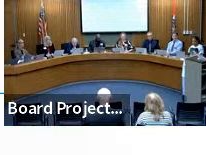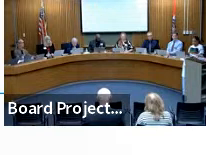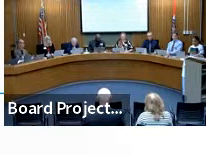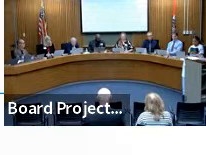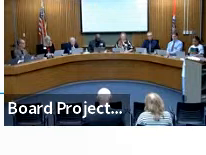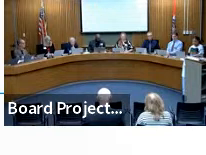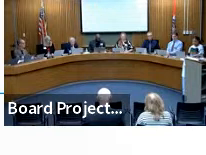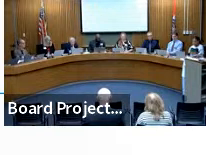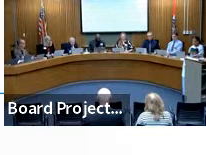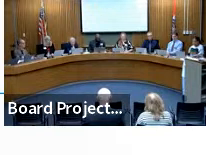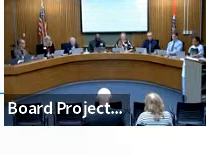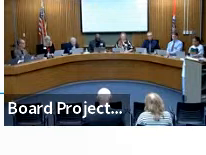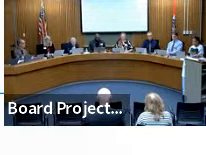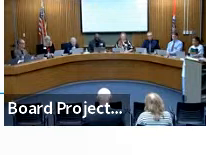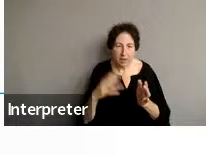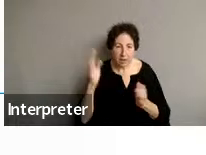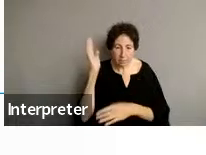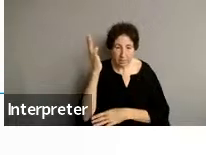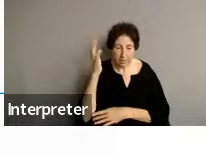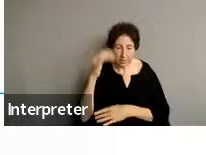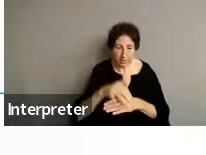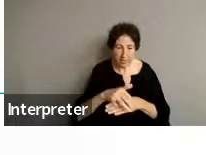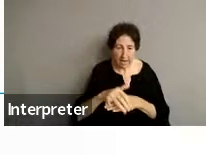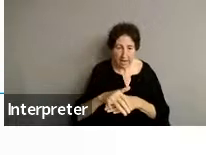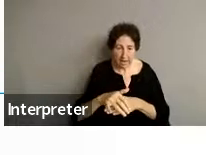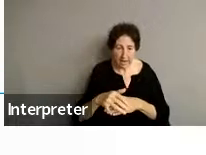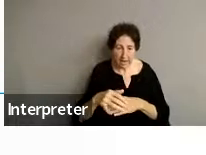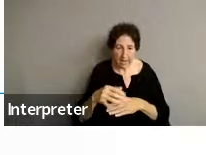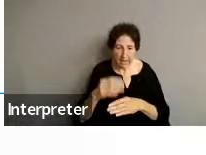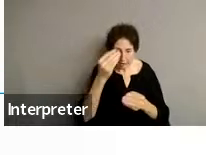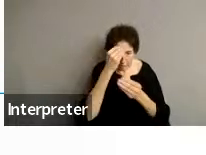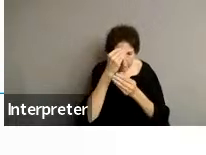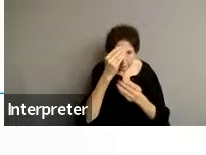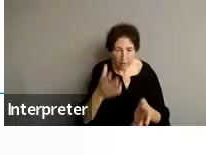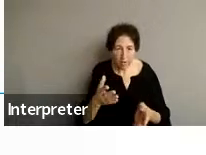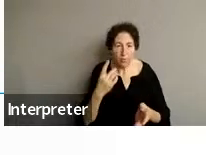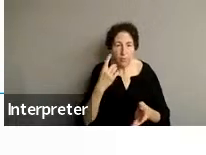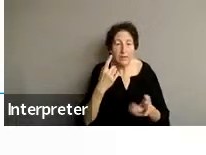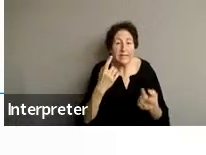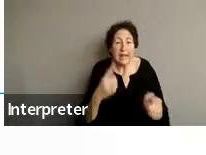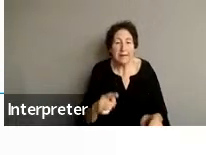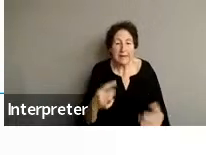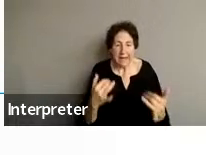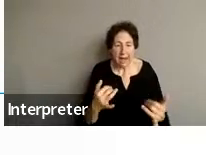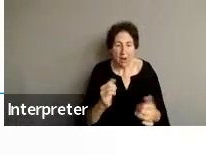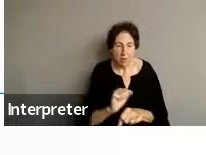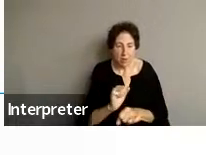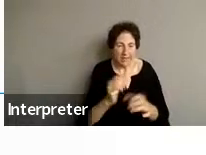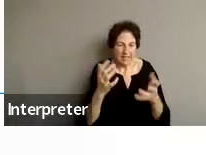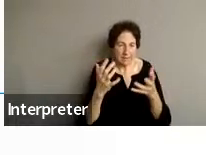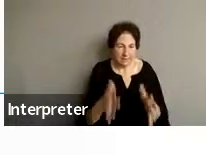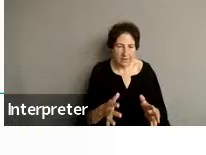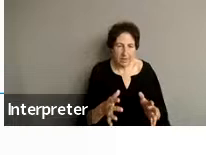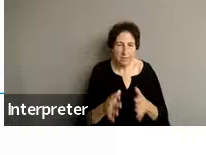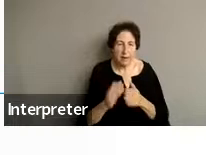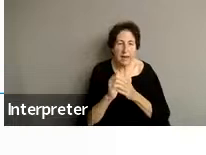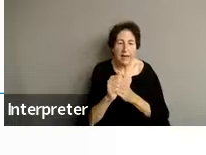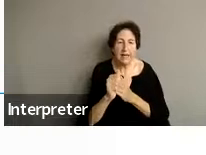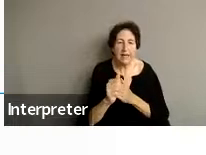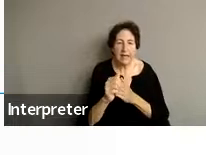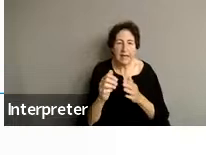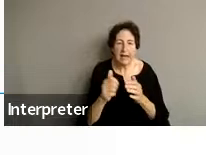So the purpose of our presentation tonight is to give you an update on the work that has been completed by the lead